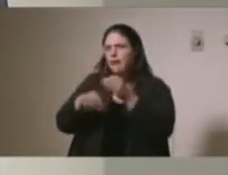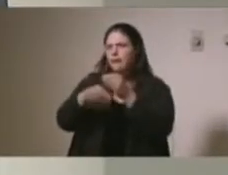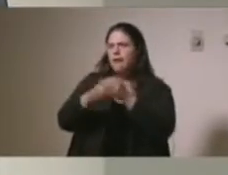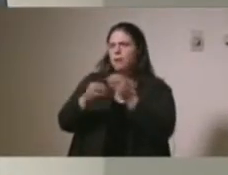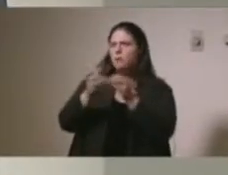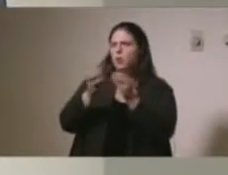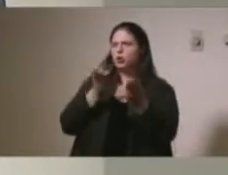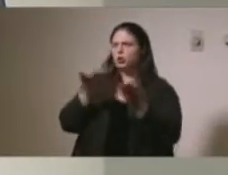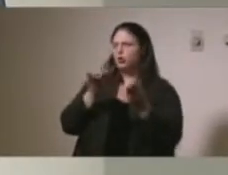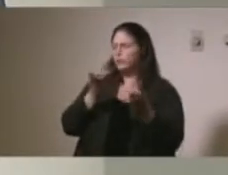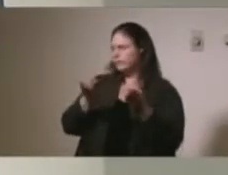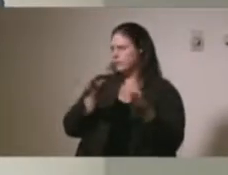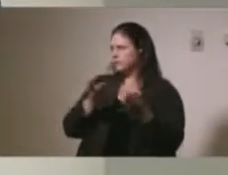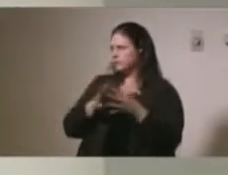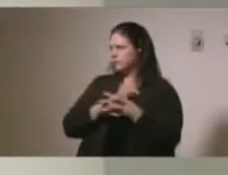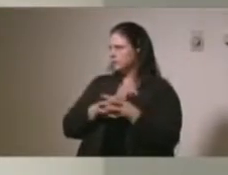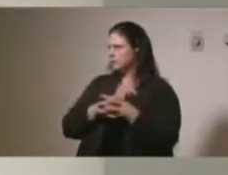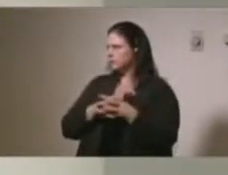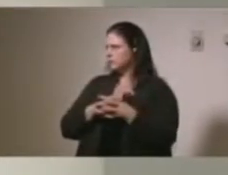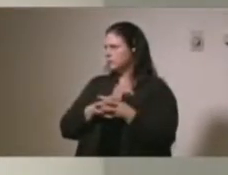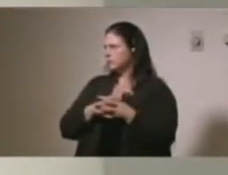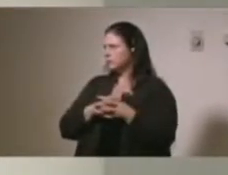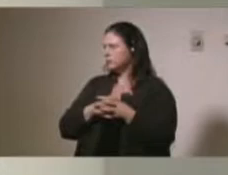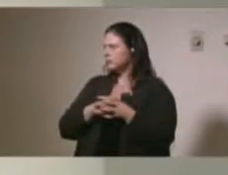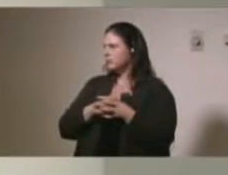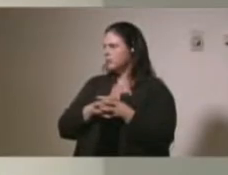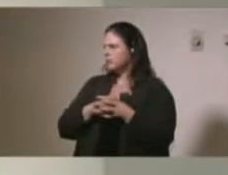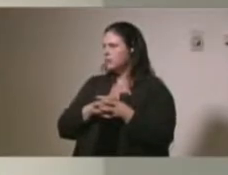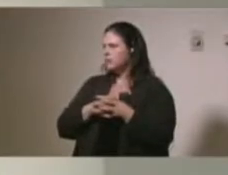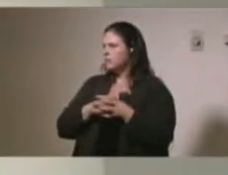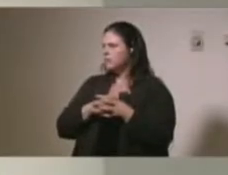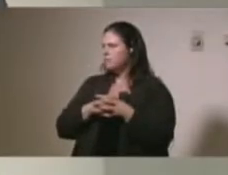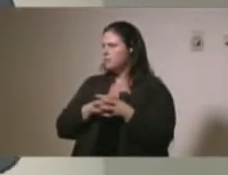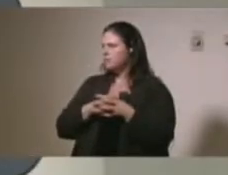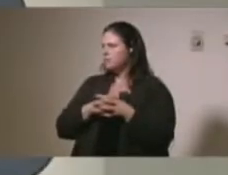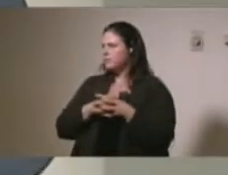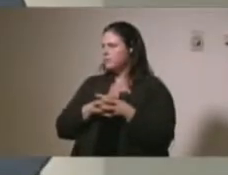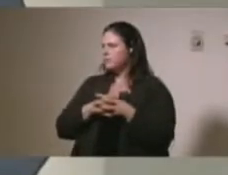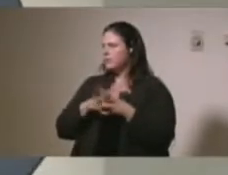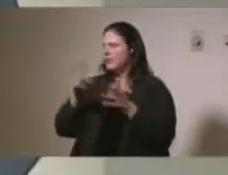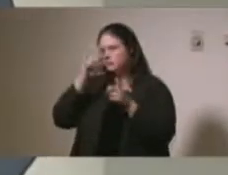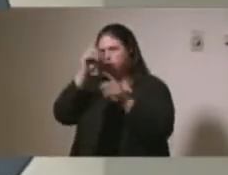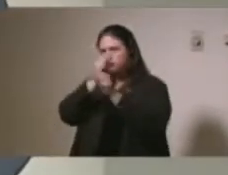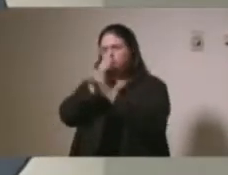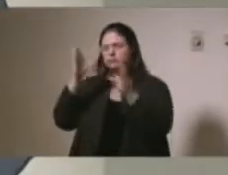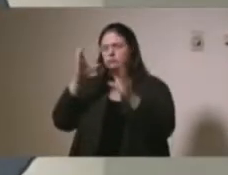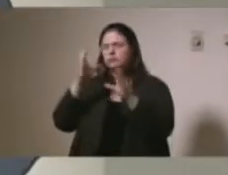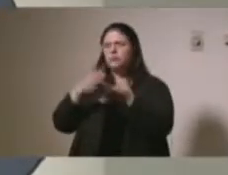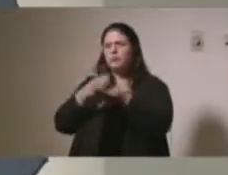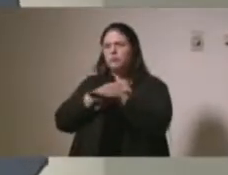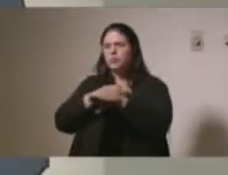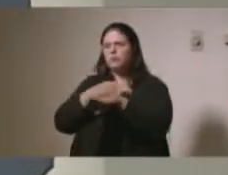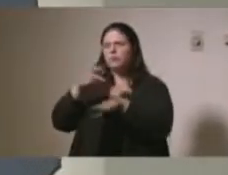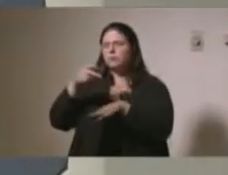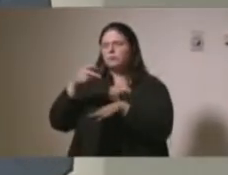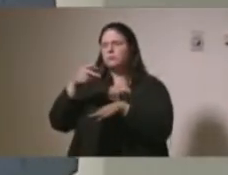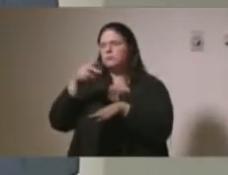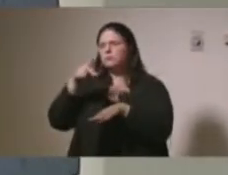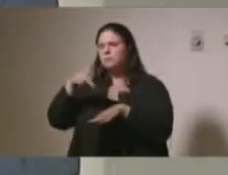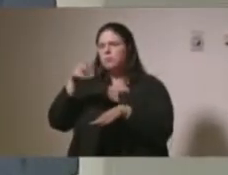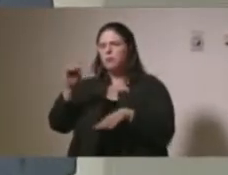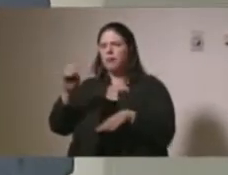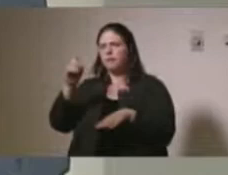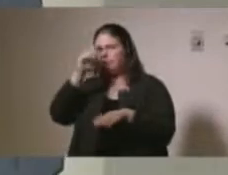future is in the possibility of improving the postal service for everyone,